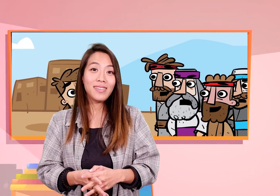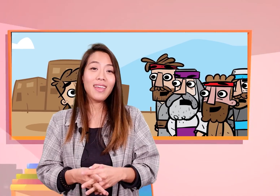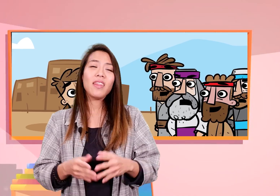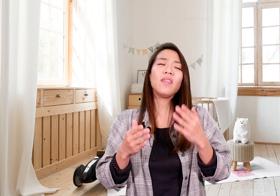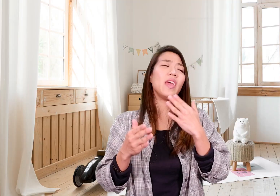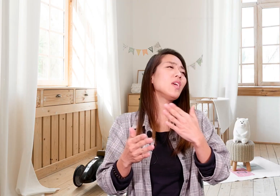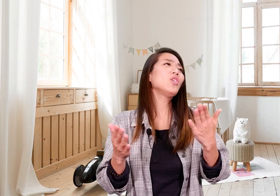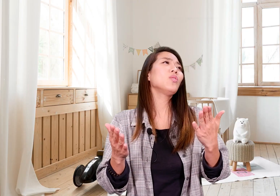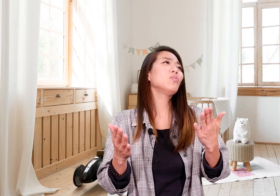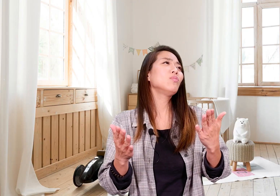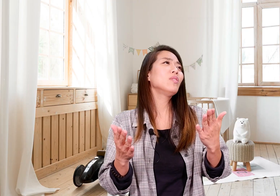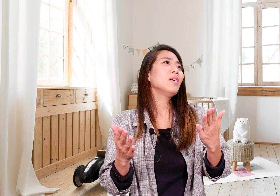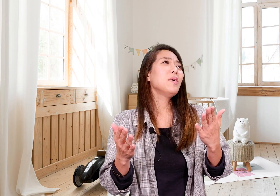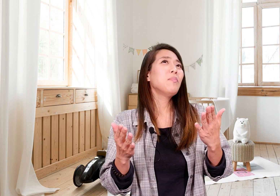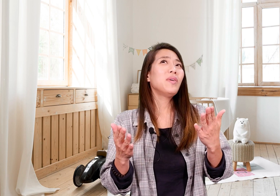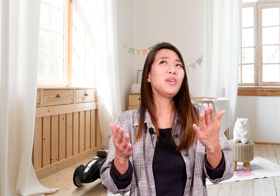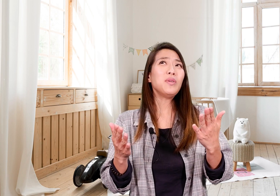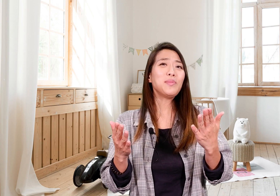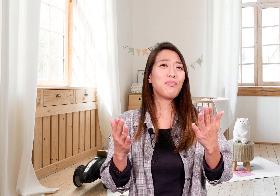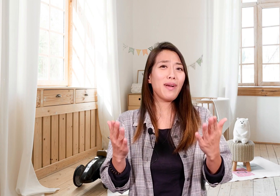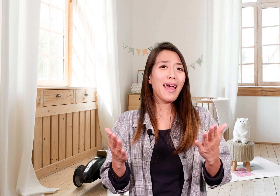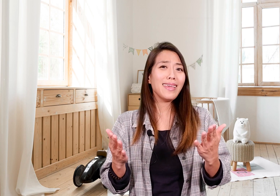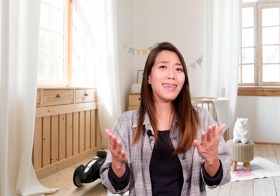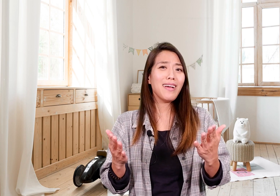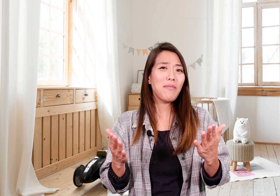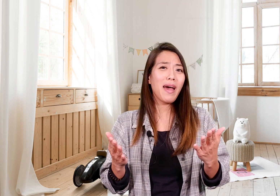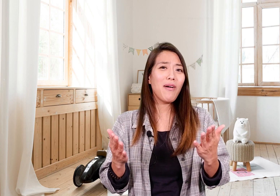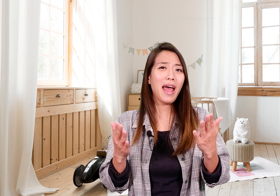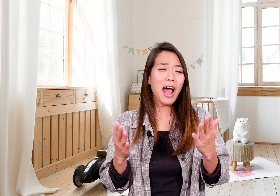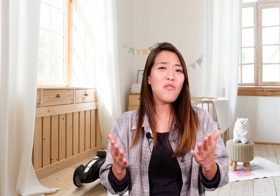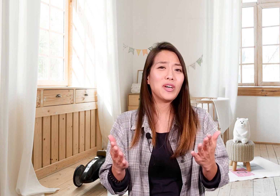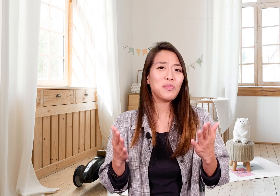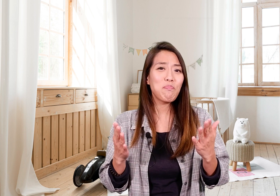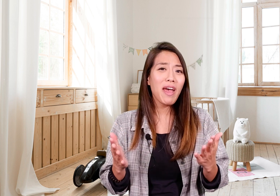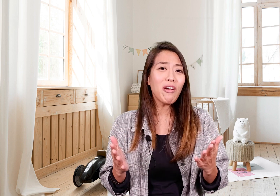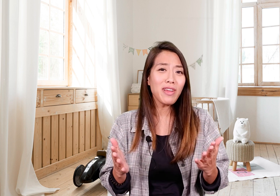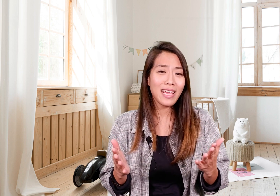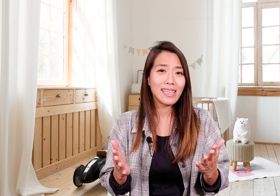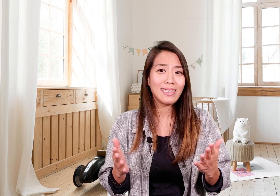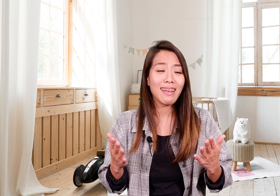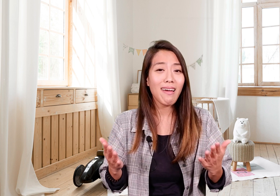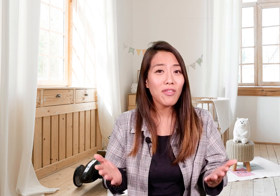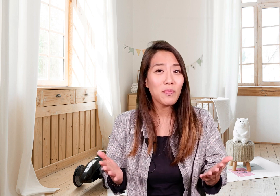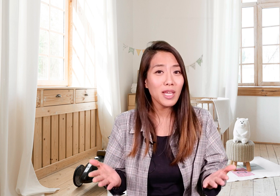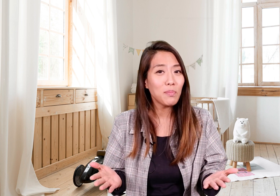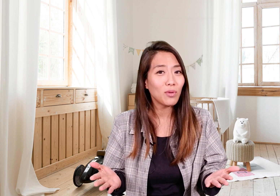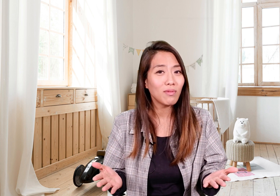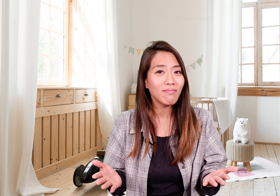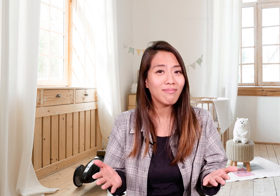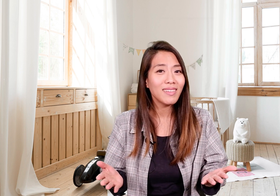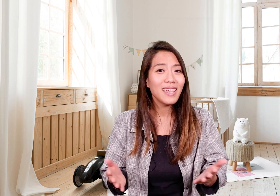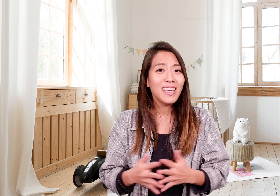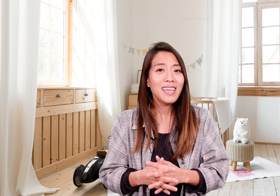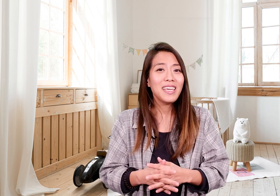He was saying, thank you. But he was bragging about how much better he is than other